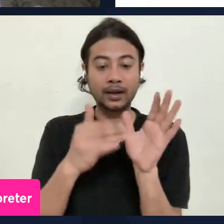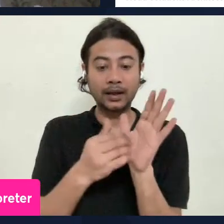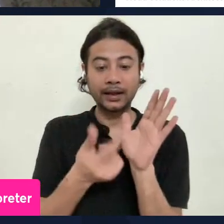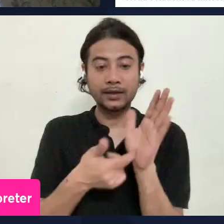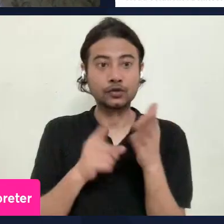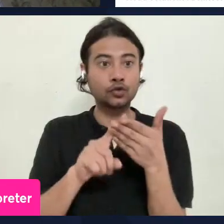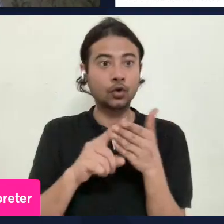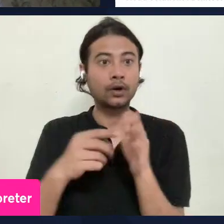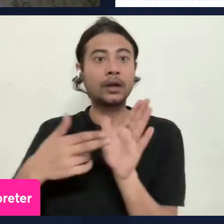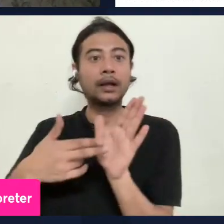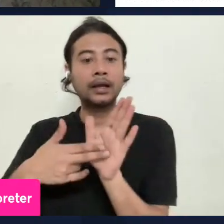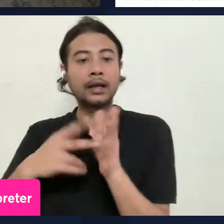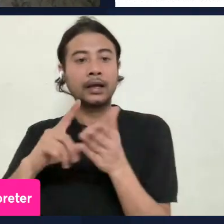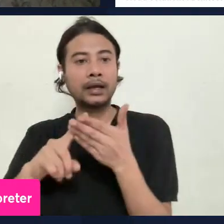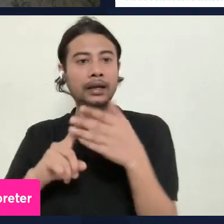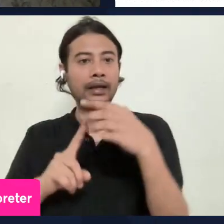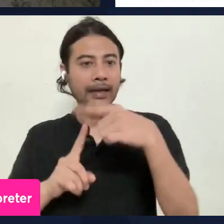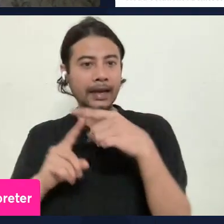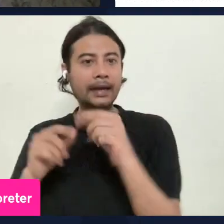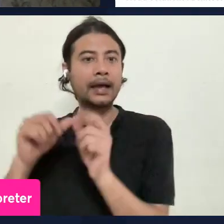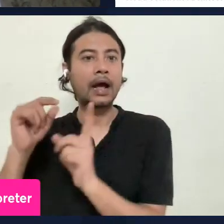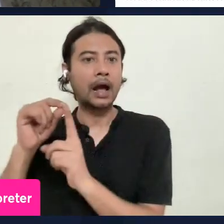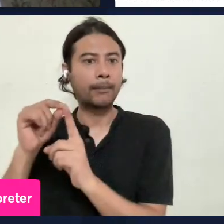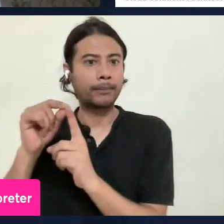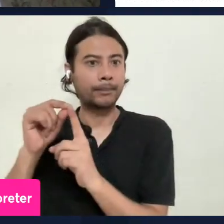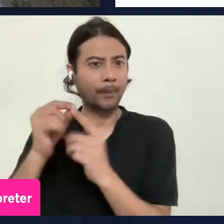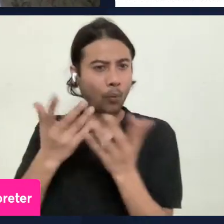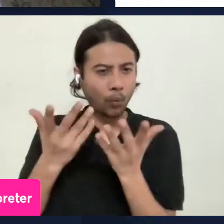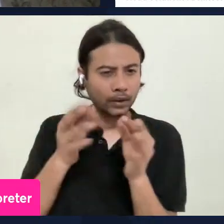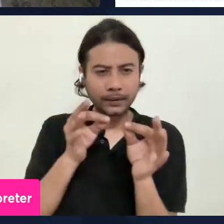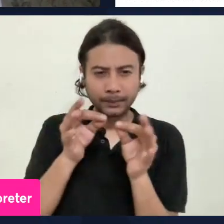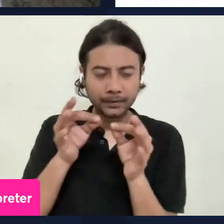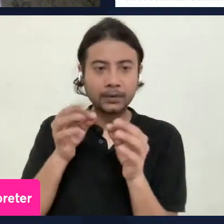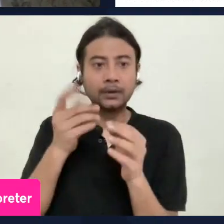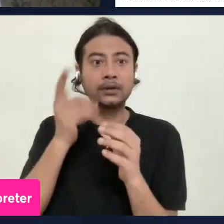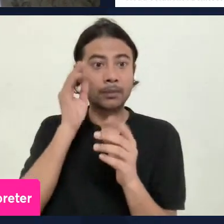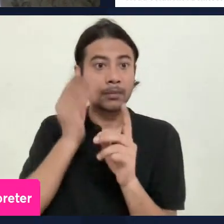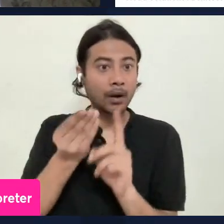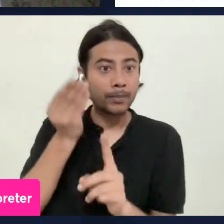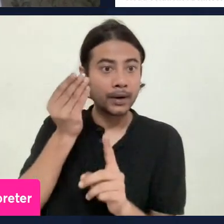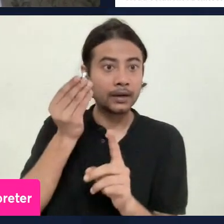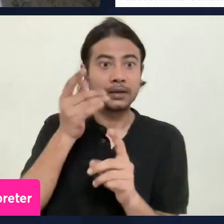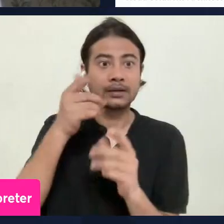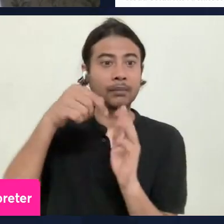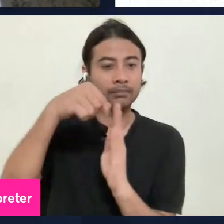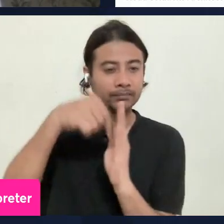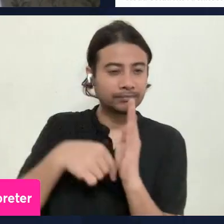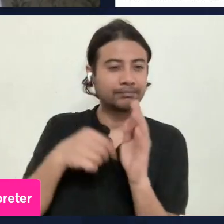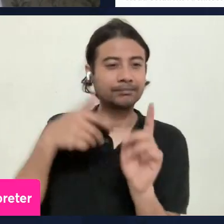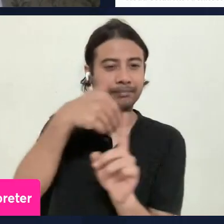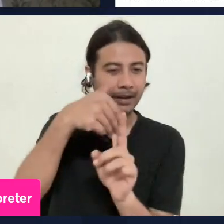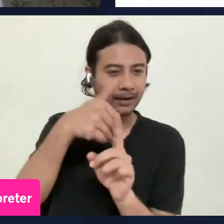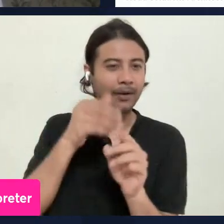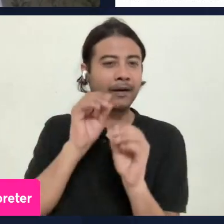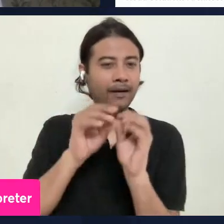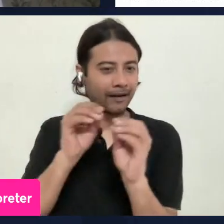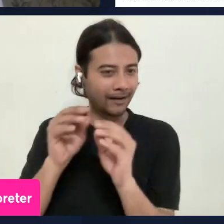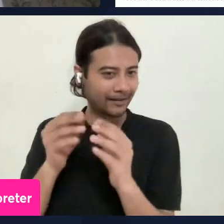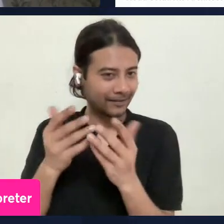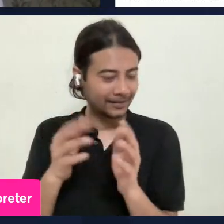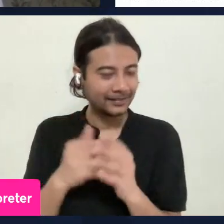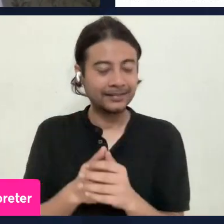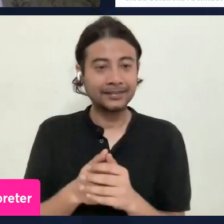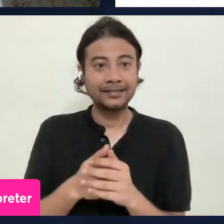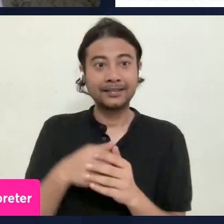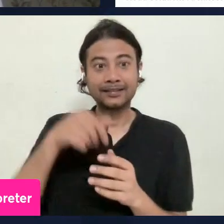gone into the specifics of it. We've also covered the recent updates that have taken place. Now that we are ending the